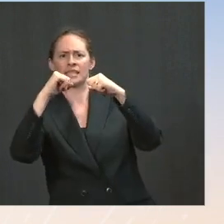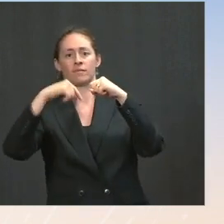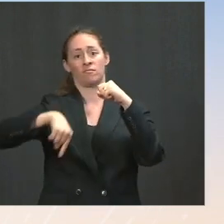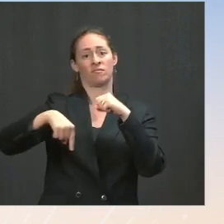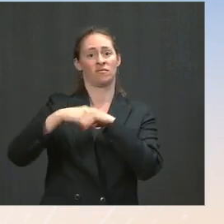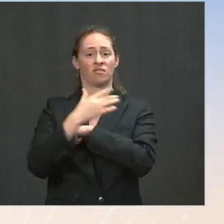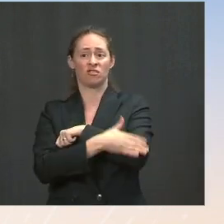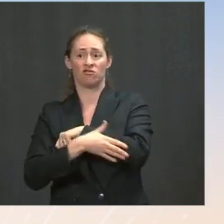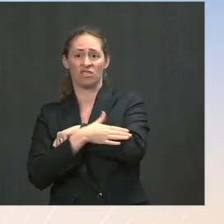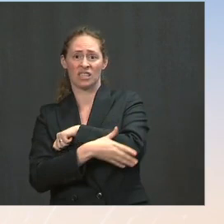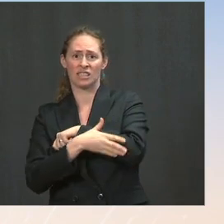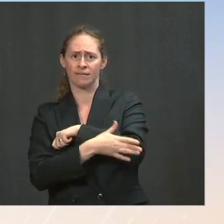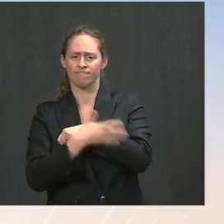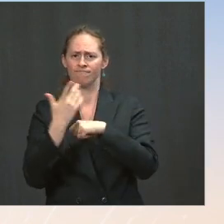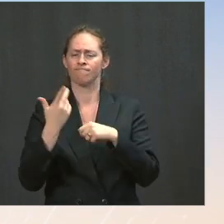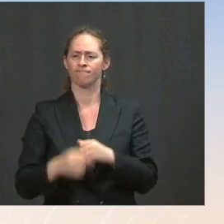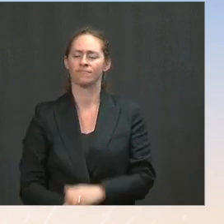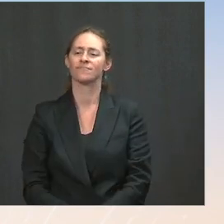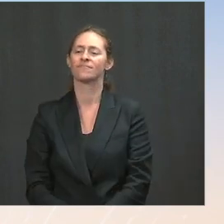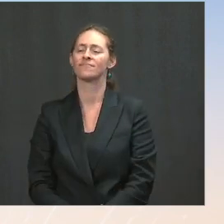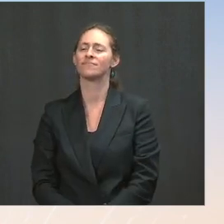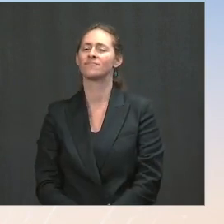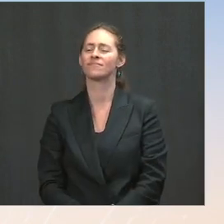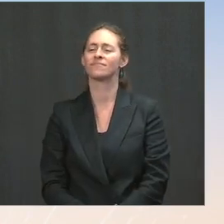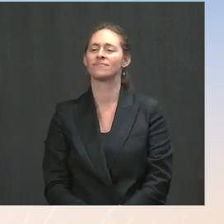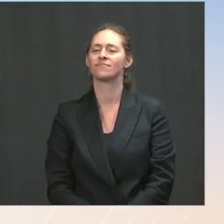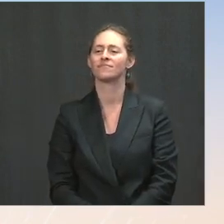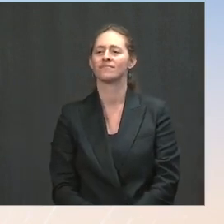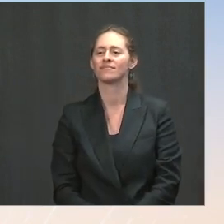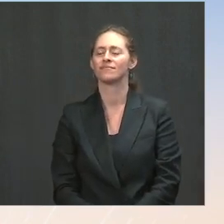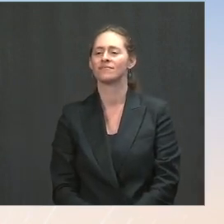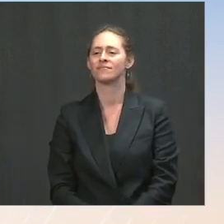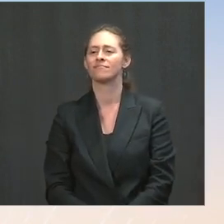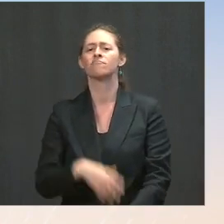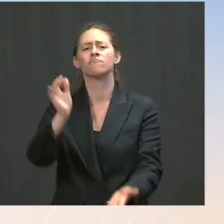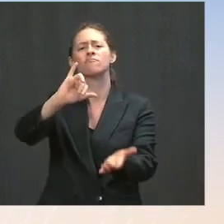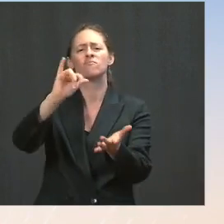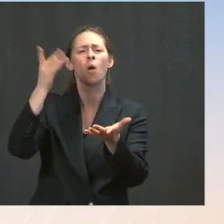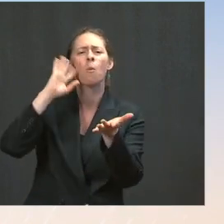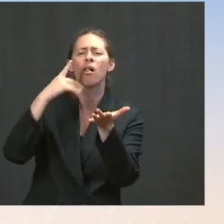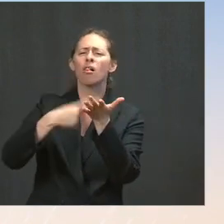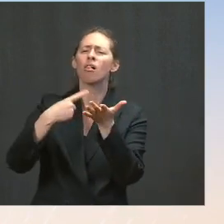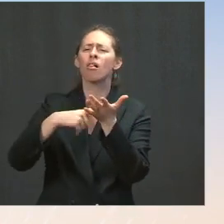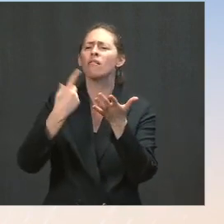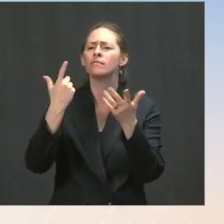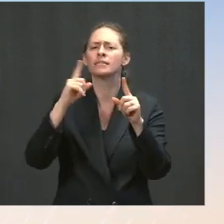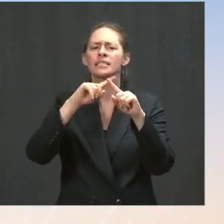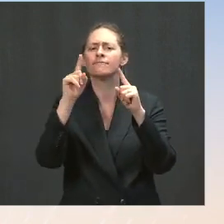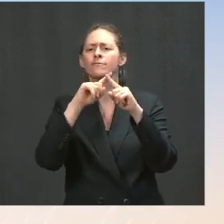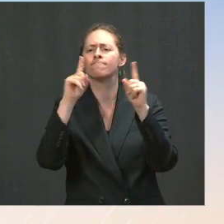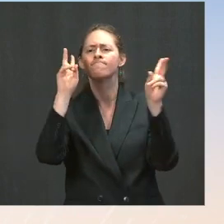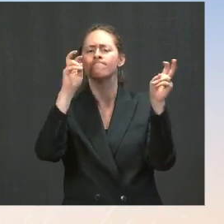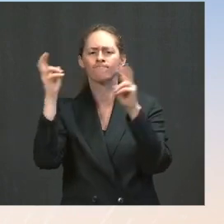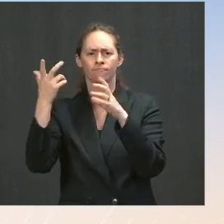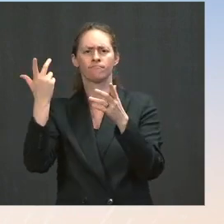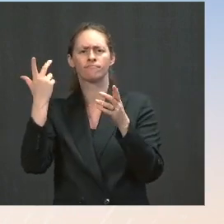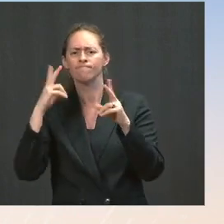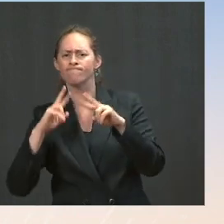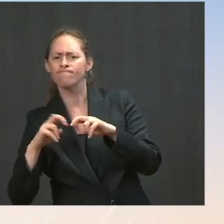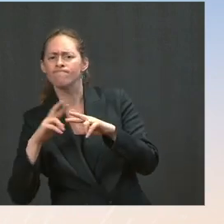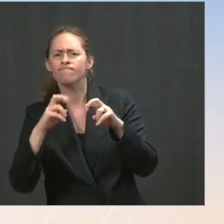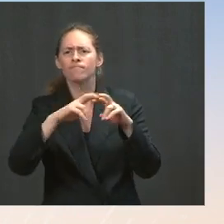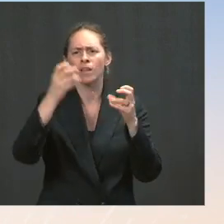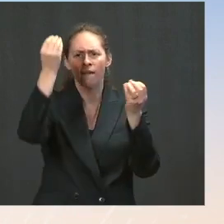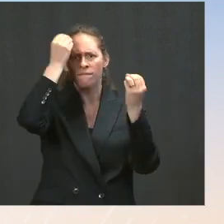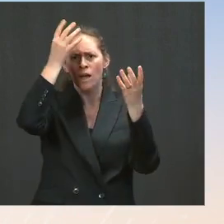of intelligence collection and analysis that is free from political interference or pressure. And I think many of you have been on these trips with him. He's